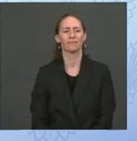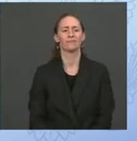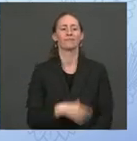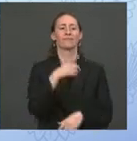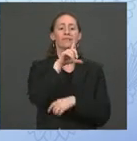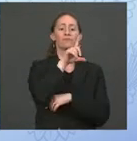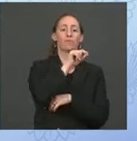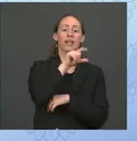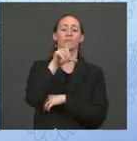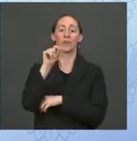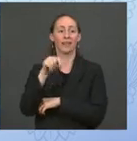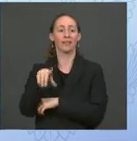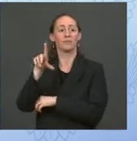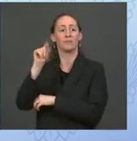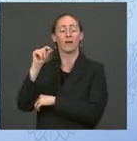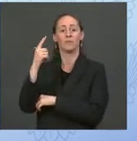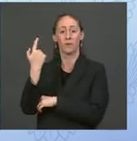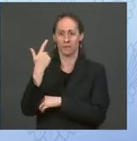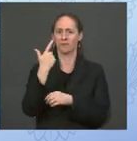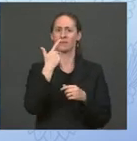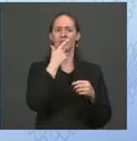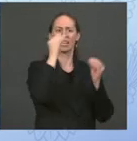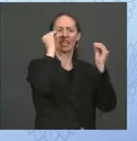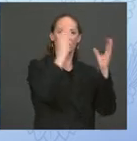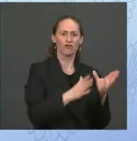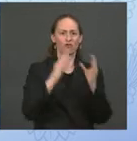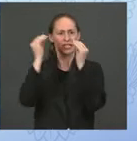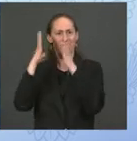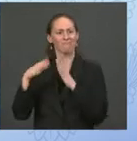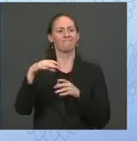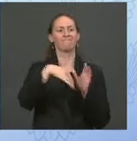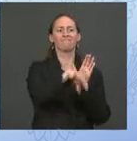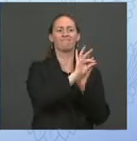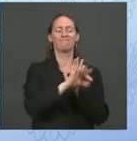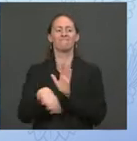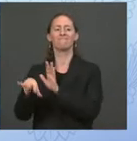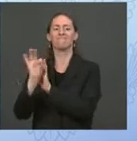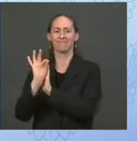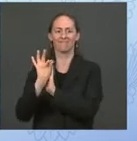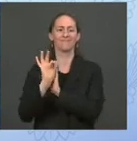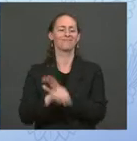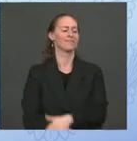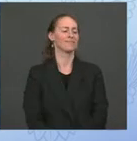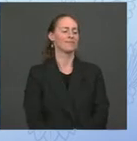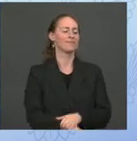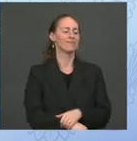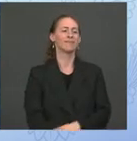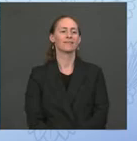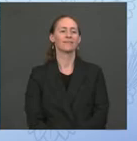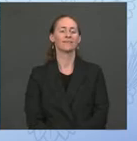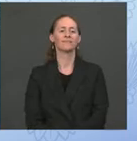Year, we're also joined by Randy Watson, Kansas Commissioner of Education,